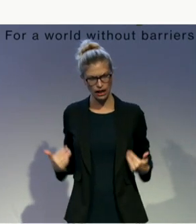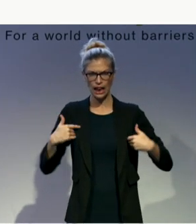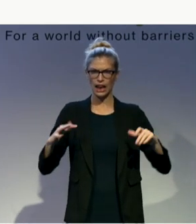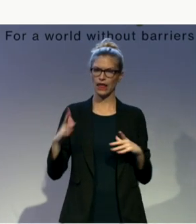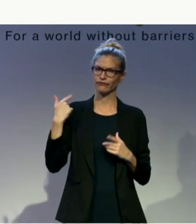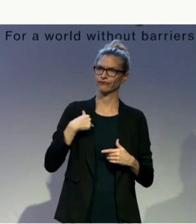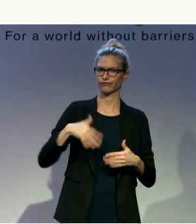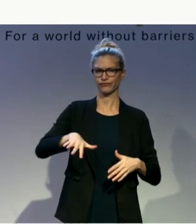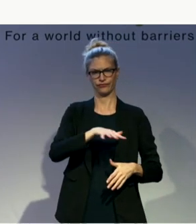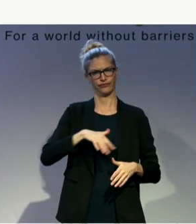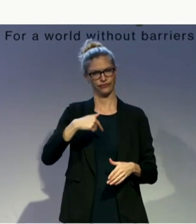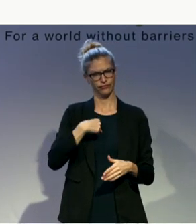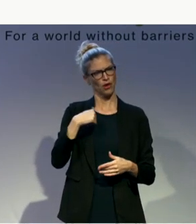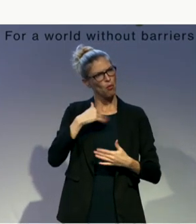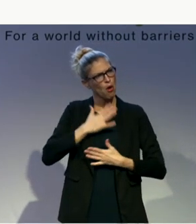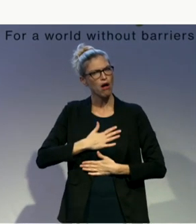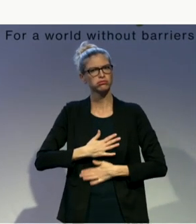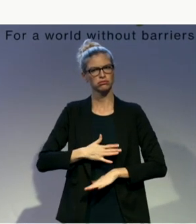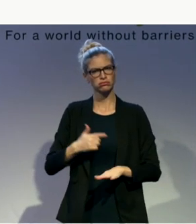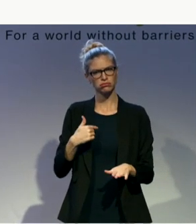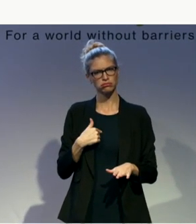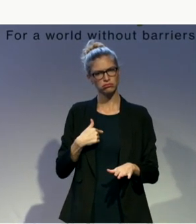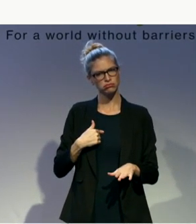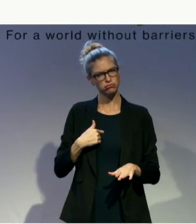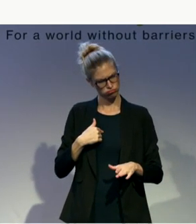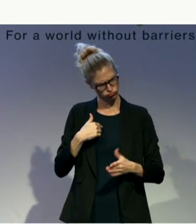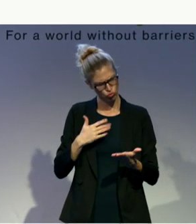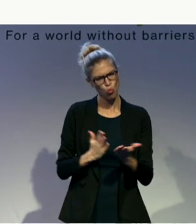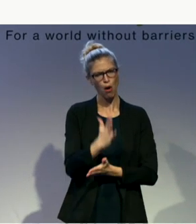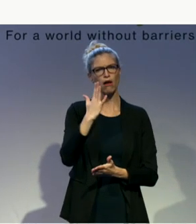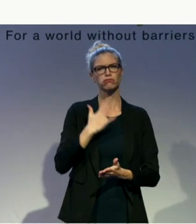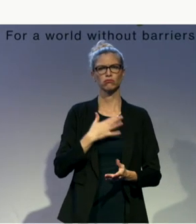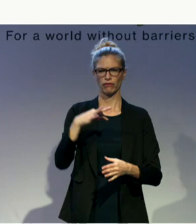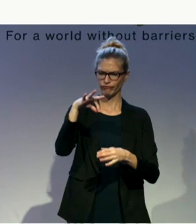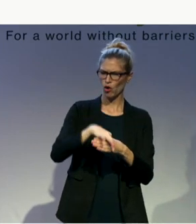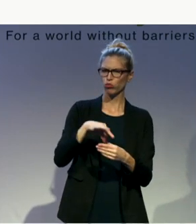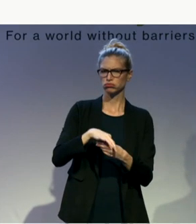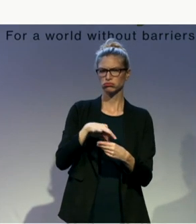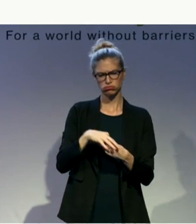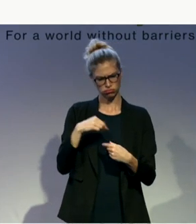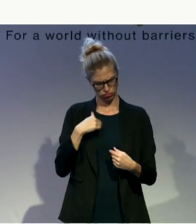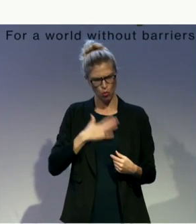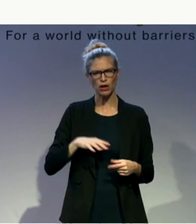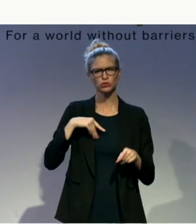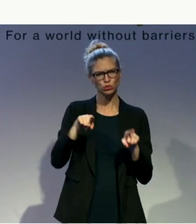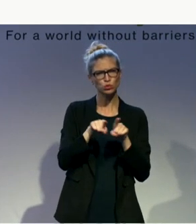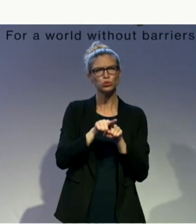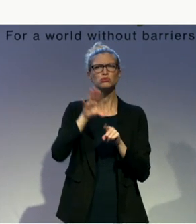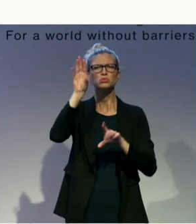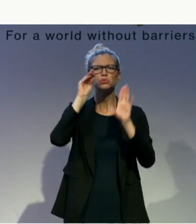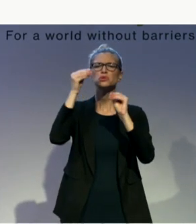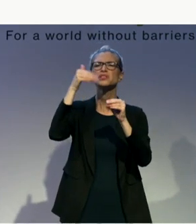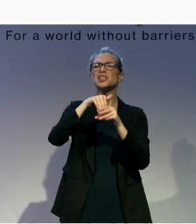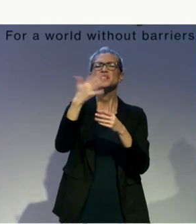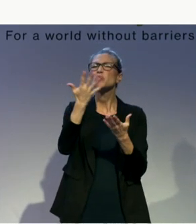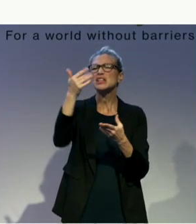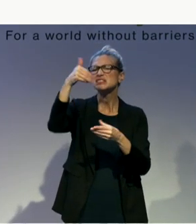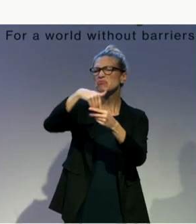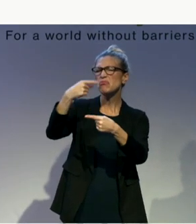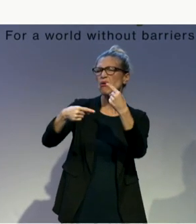It's voting, it's having the right to vote, it's being able to understand. And from what I got was that teaching the supporters